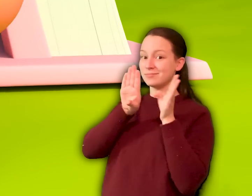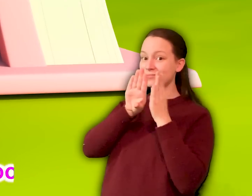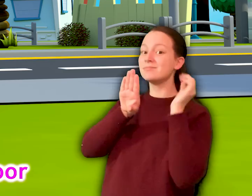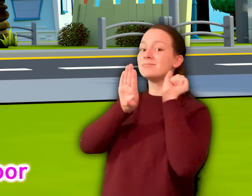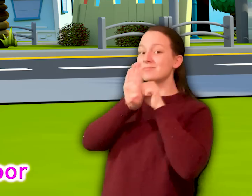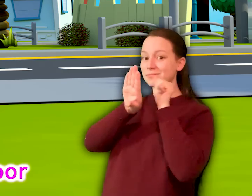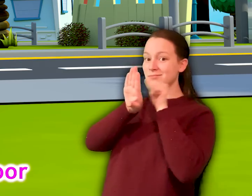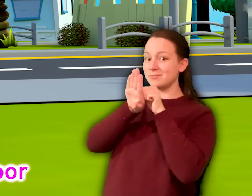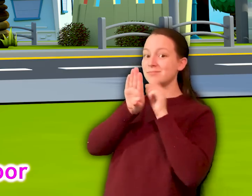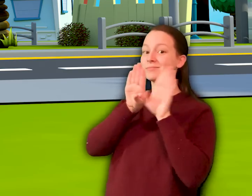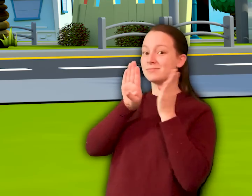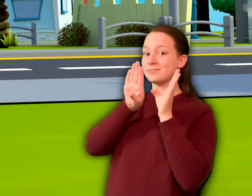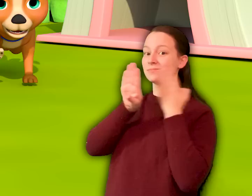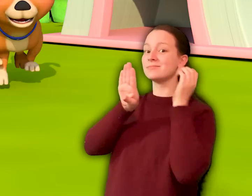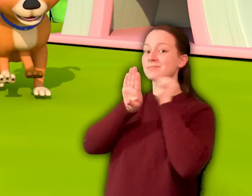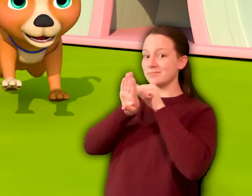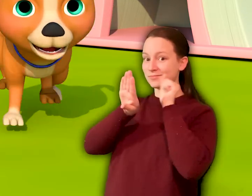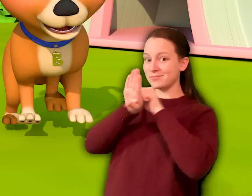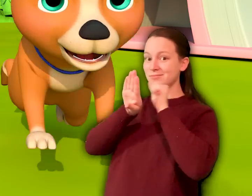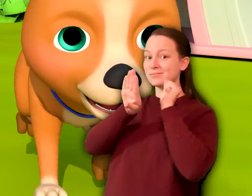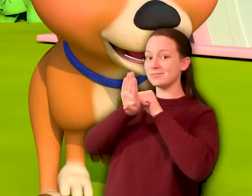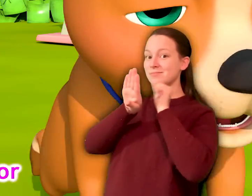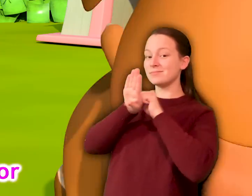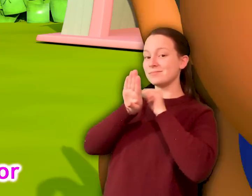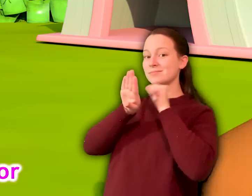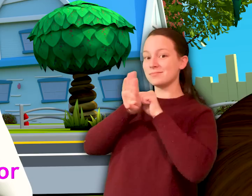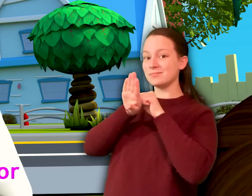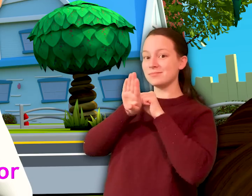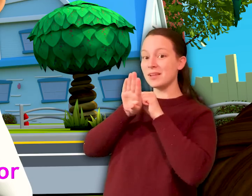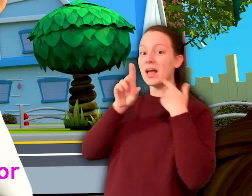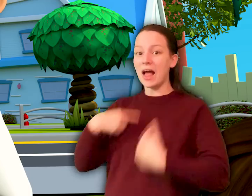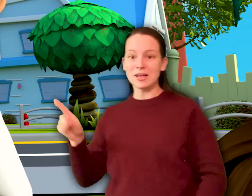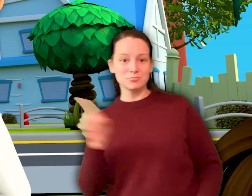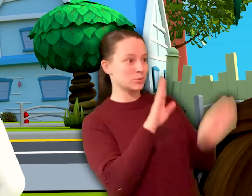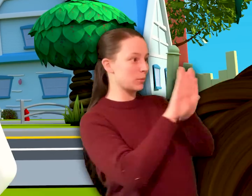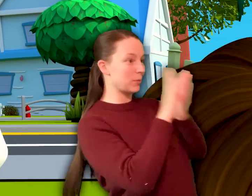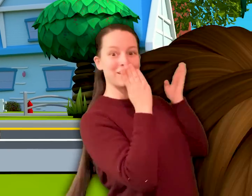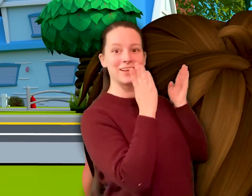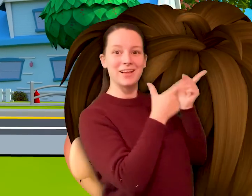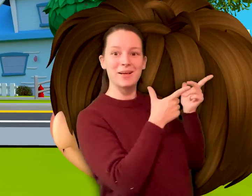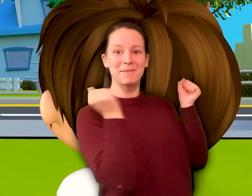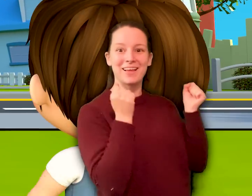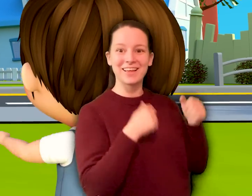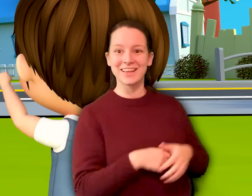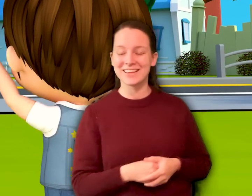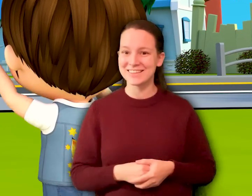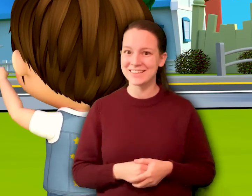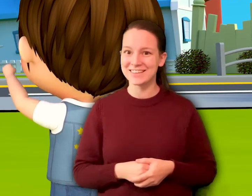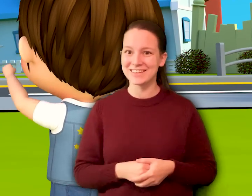the door knock on the door then there was a knock on the door I opened